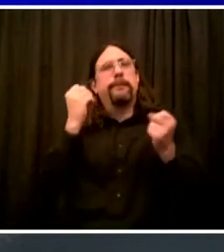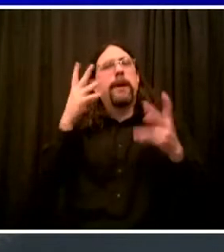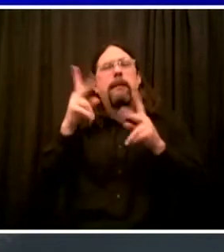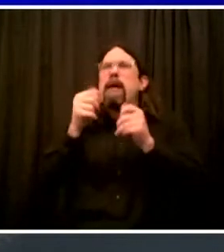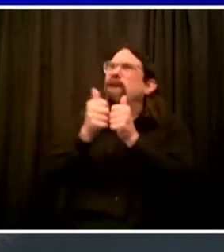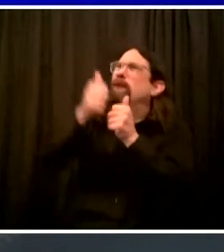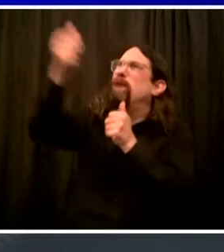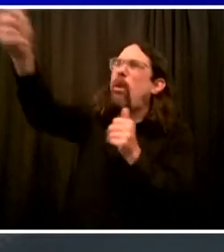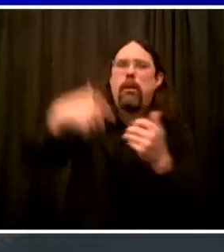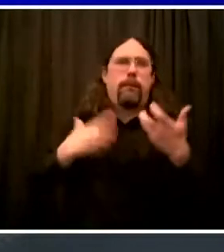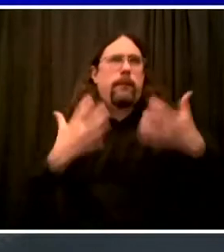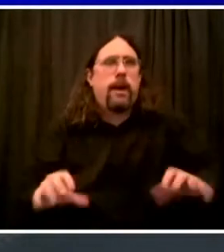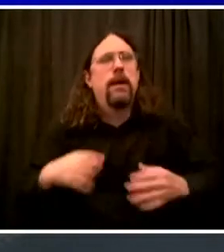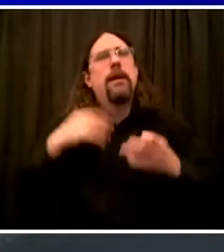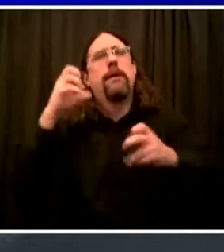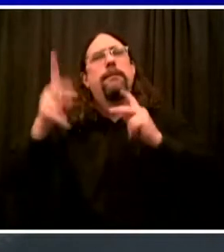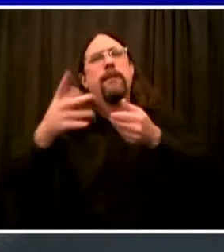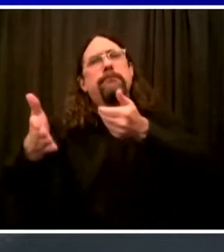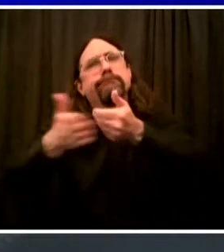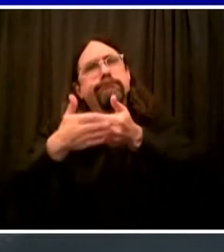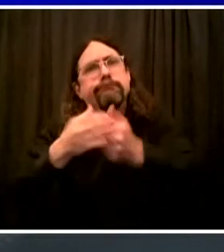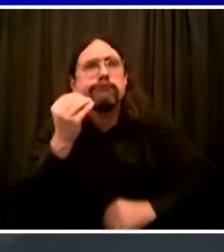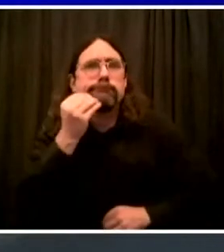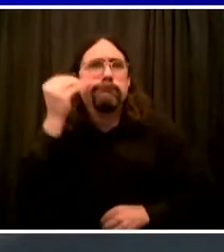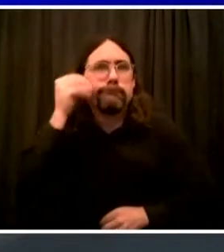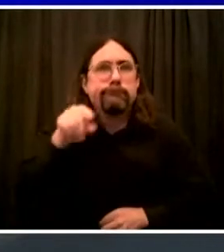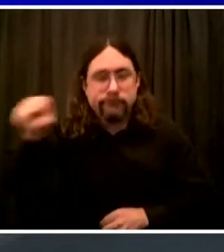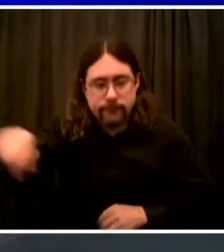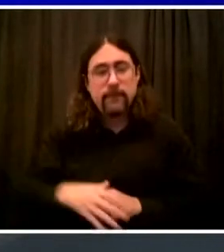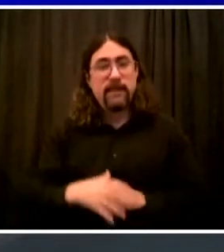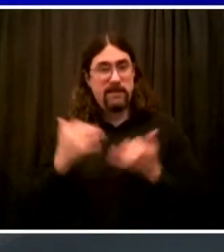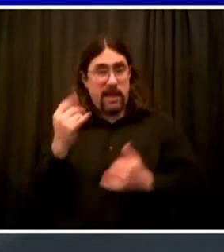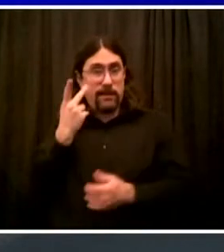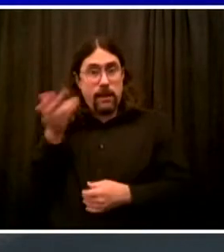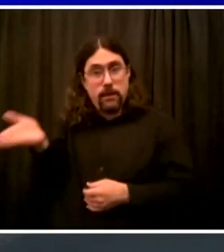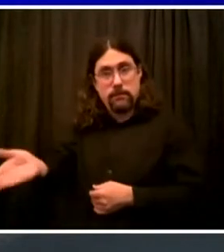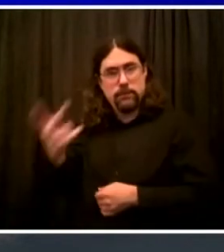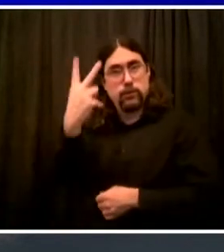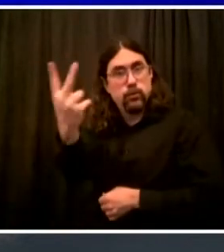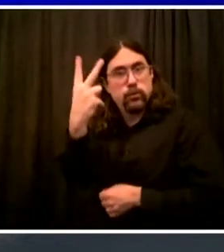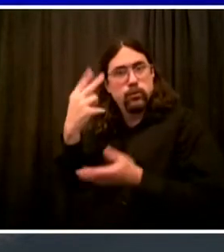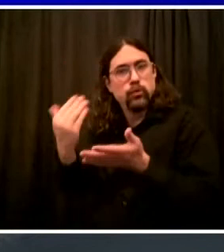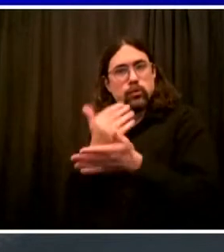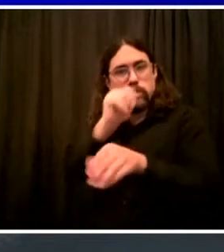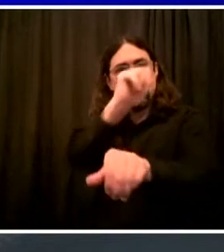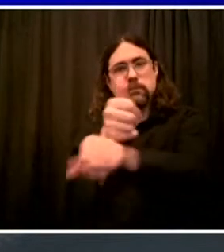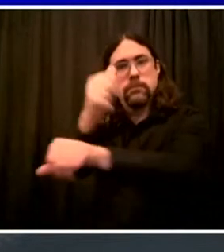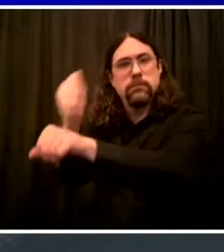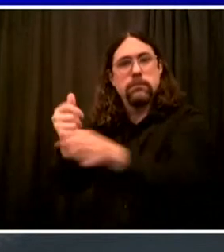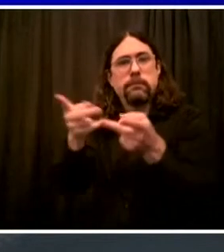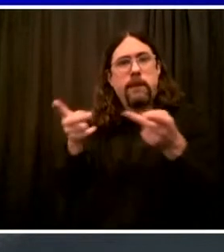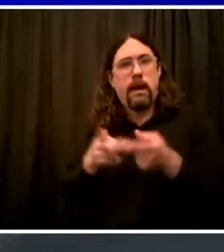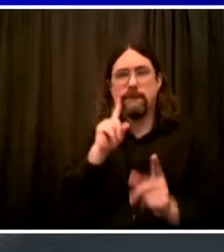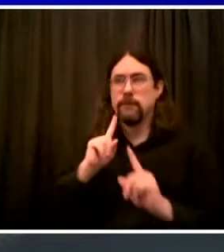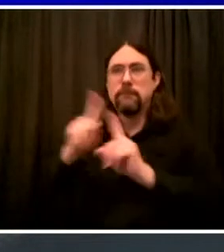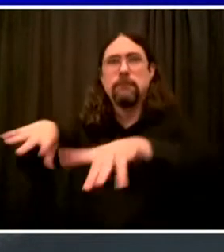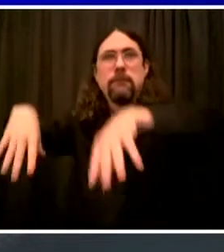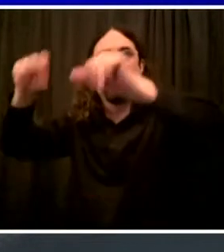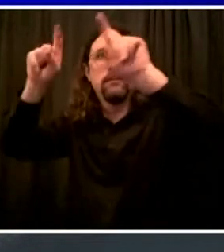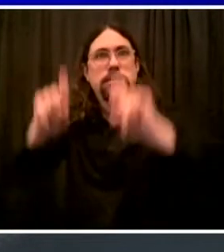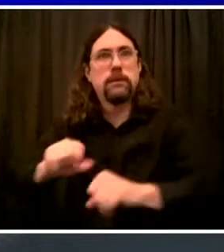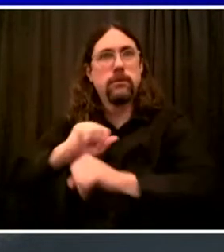locations of those sites. So opening next week, week of May 18th in Manhattan, at the